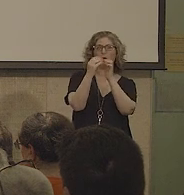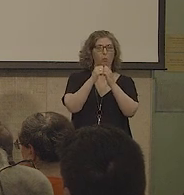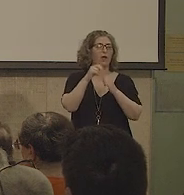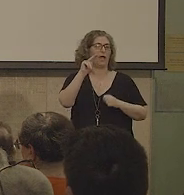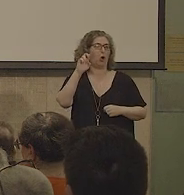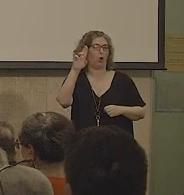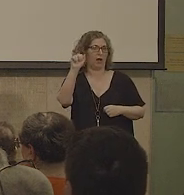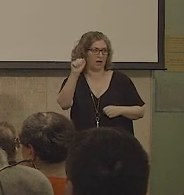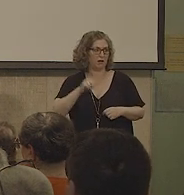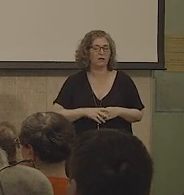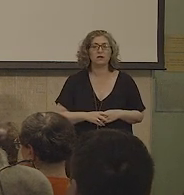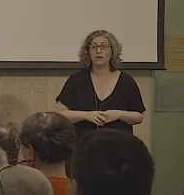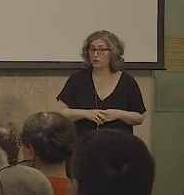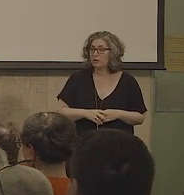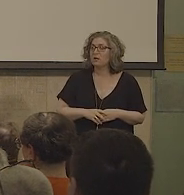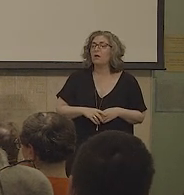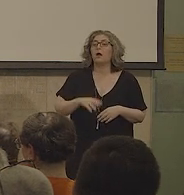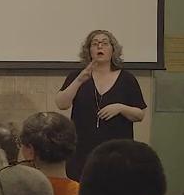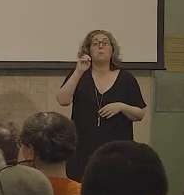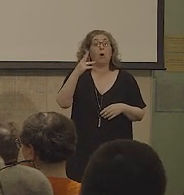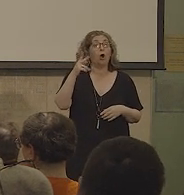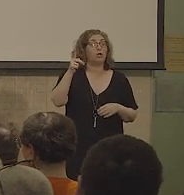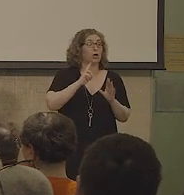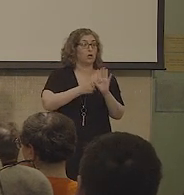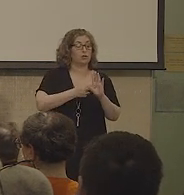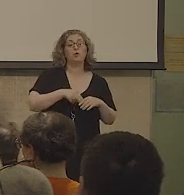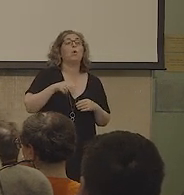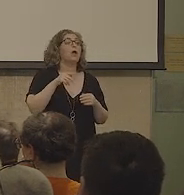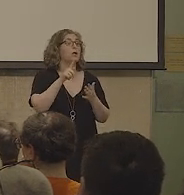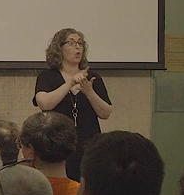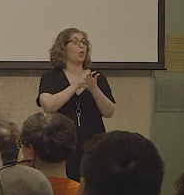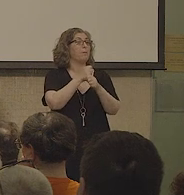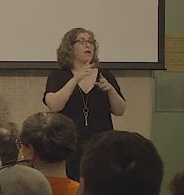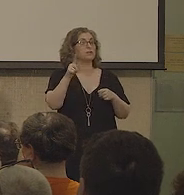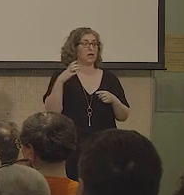Rifle Association. In March, he joined lawmakers on Capitol Hill to